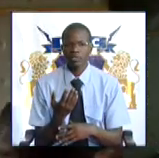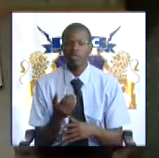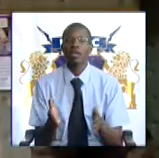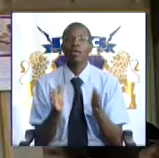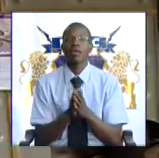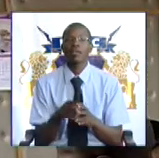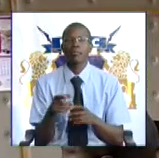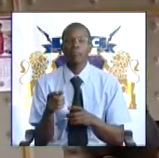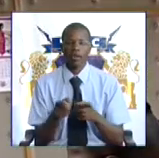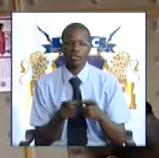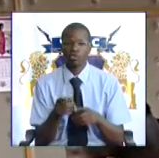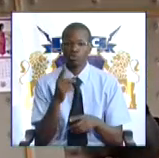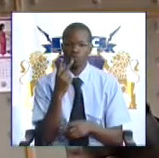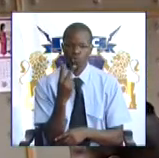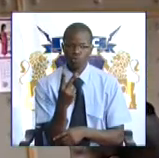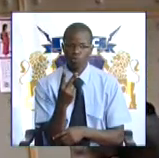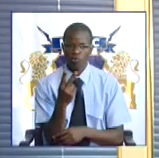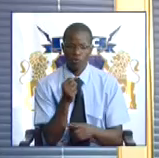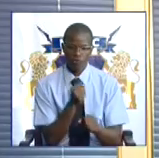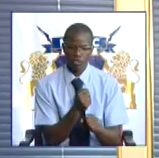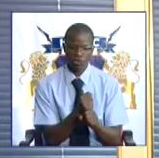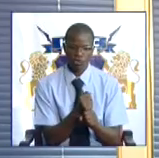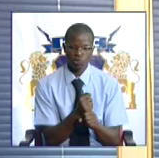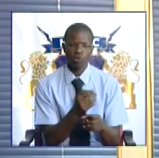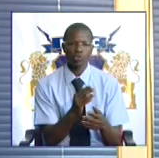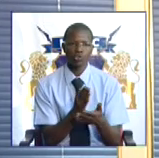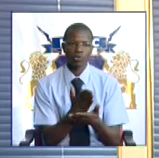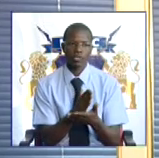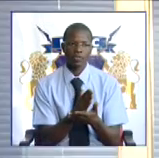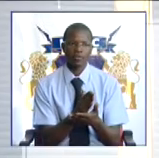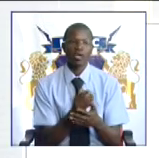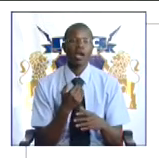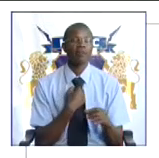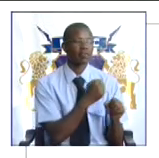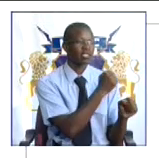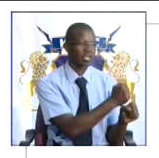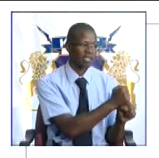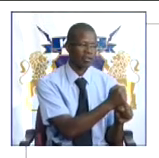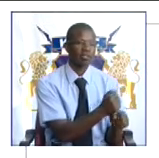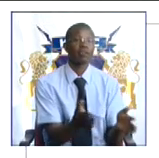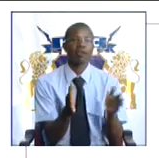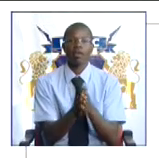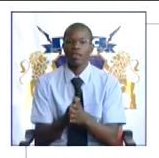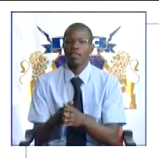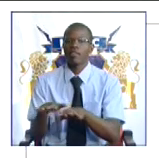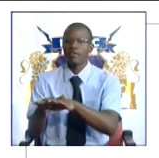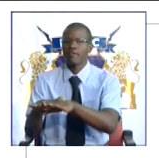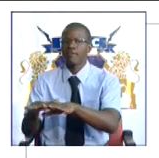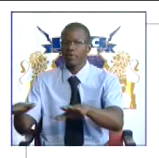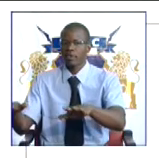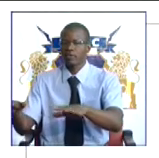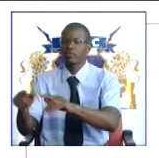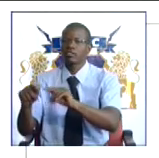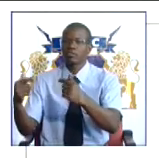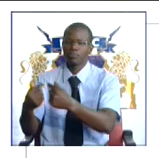units. These are the Secretariat and the Operations Unit. The Secretariat's role is